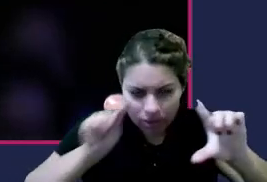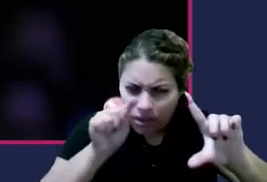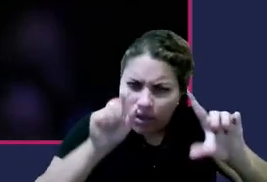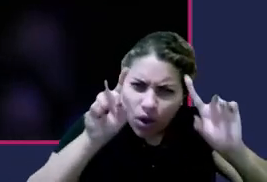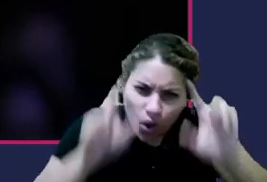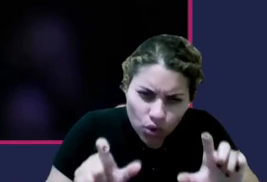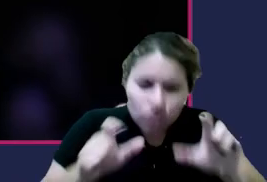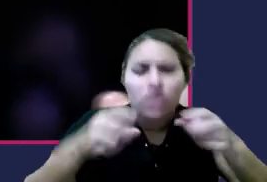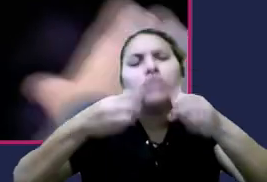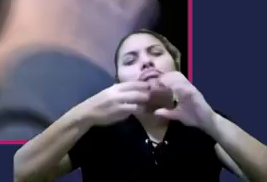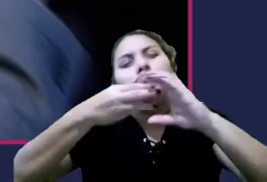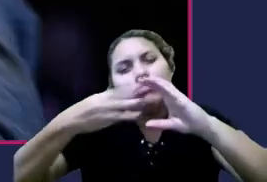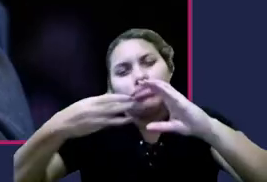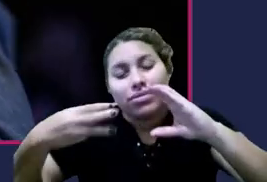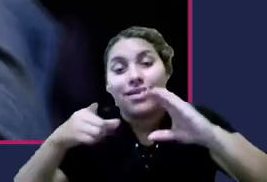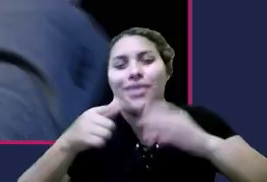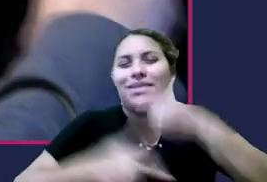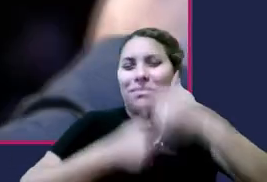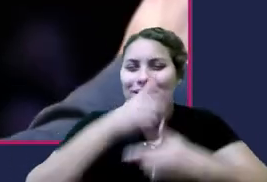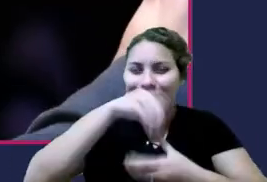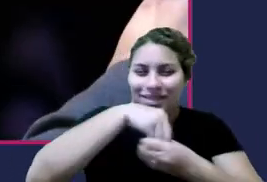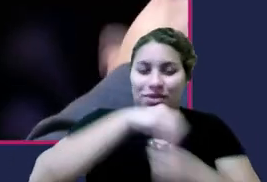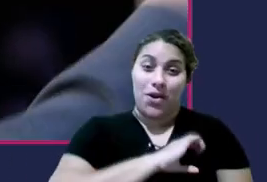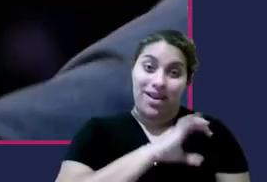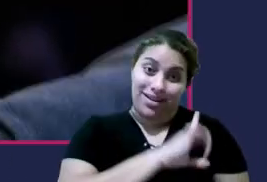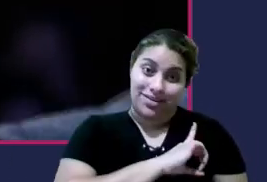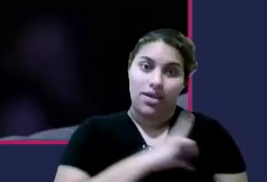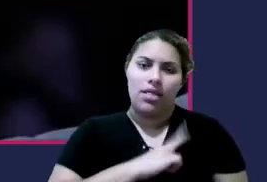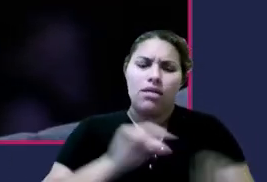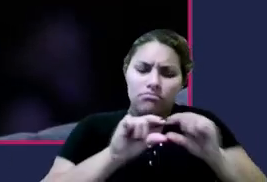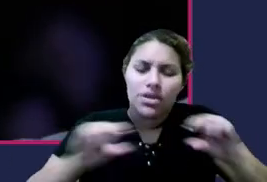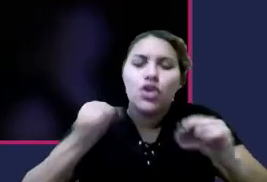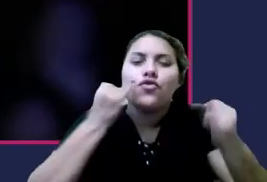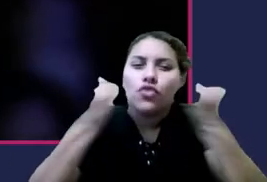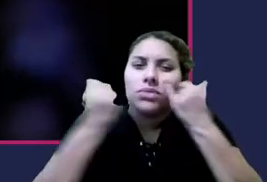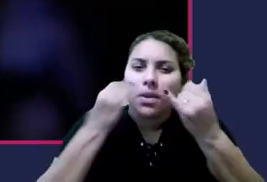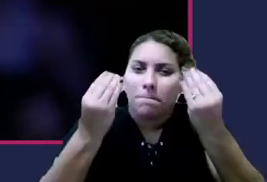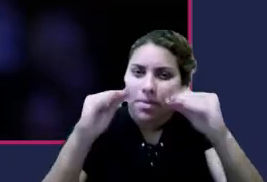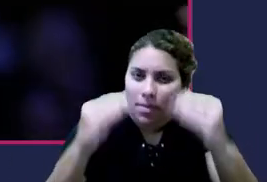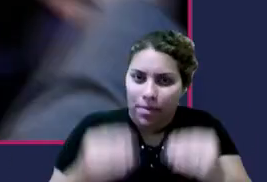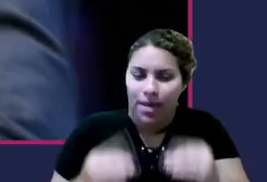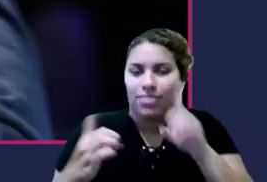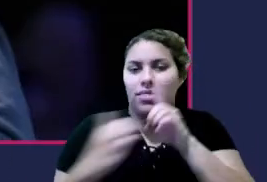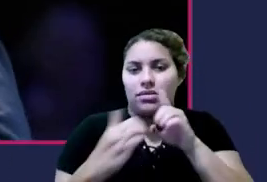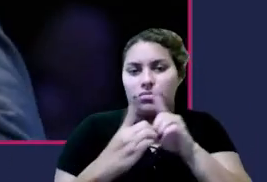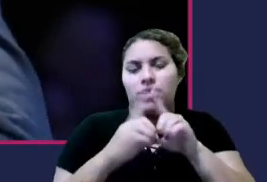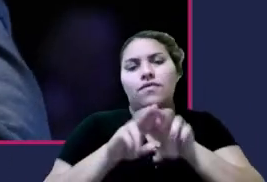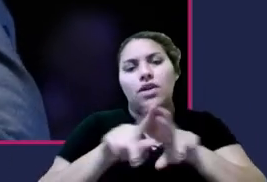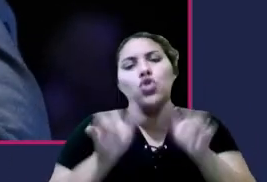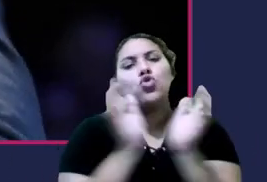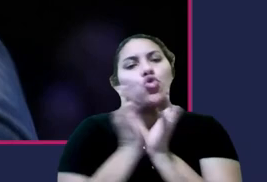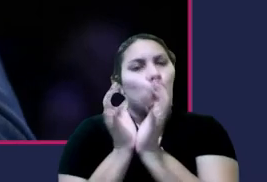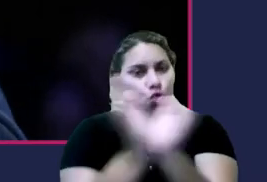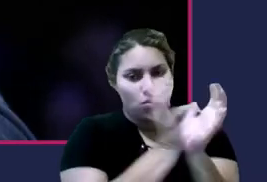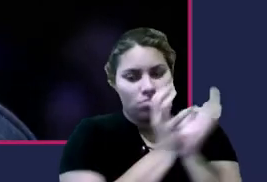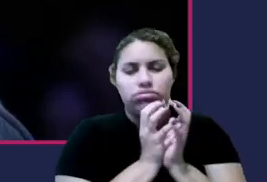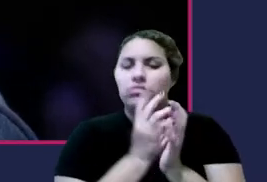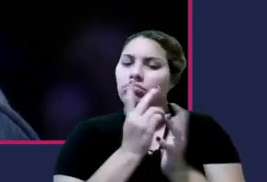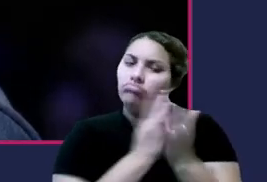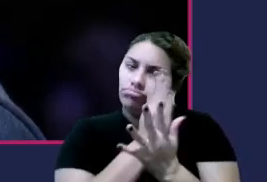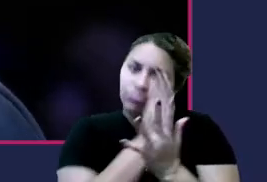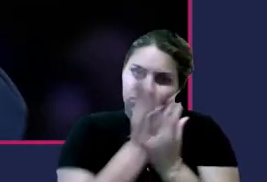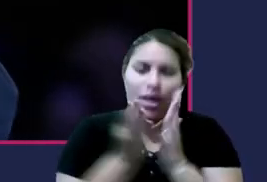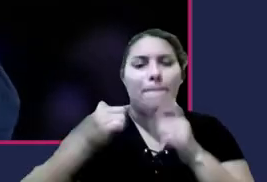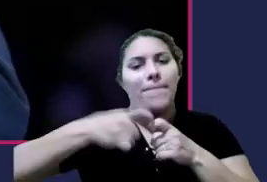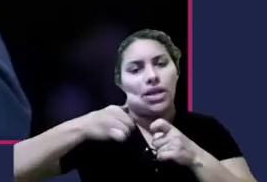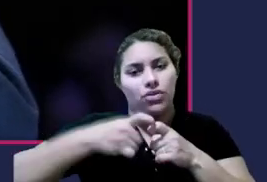specific page for rare disease. That's one of the first work that we did, and we have all the information, including multidisciplinary